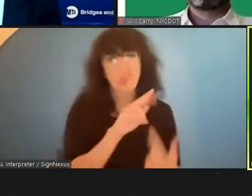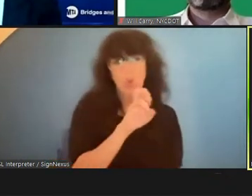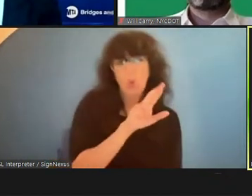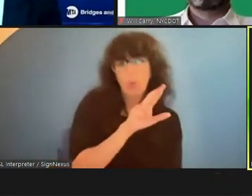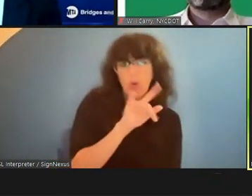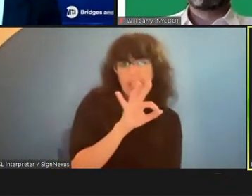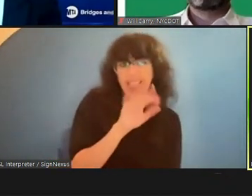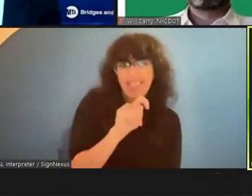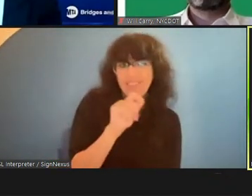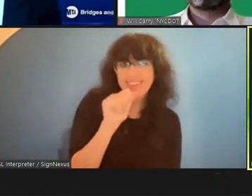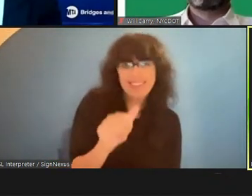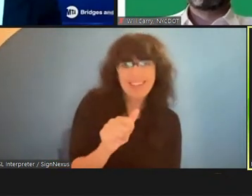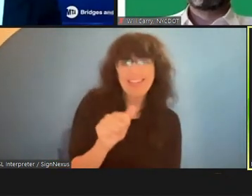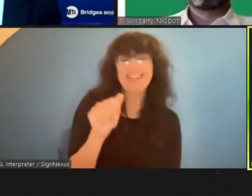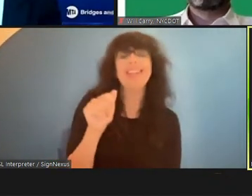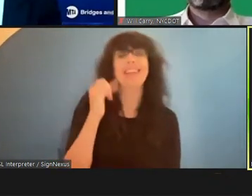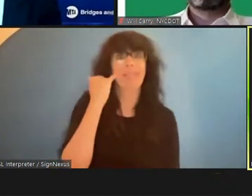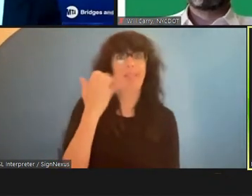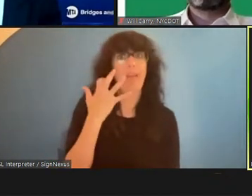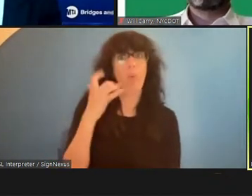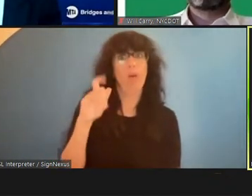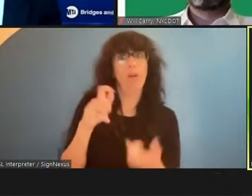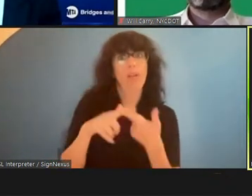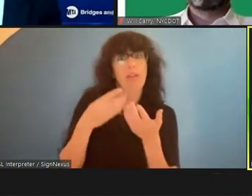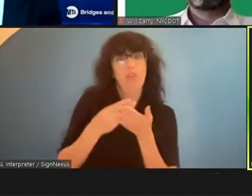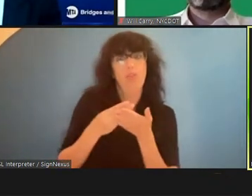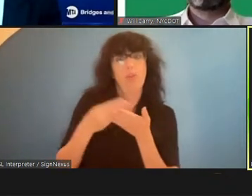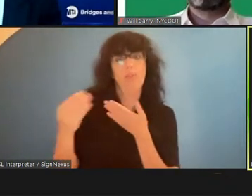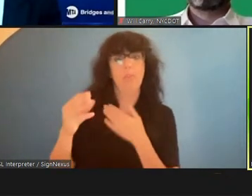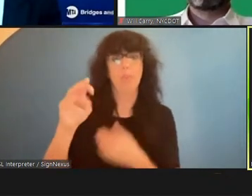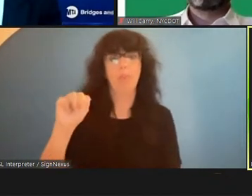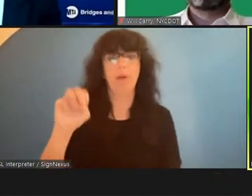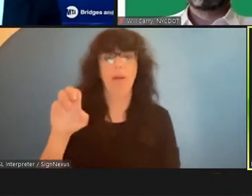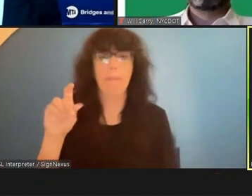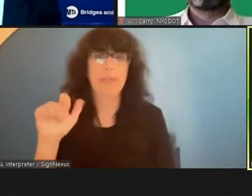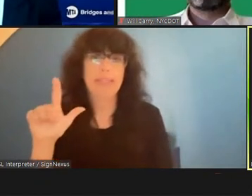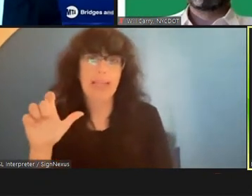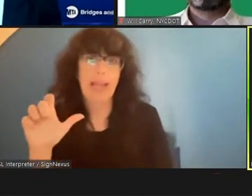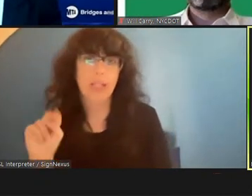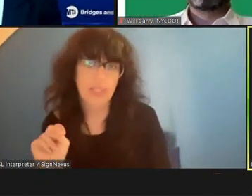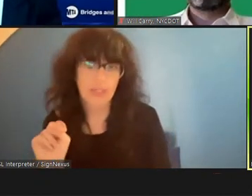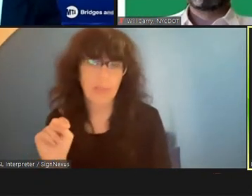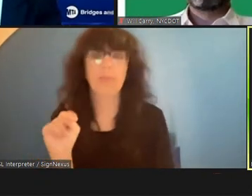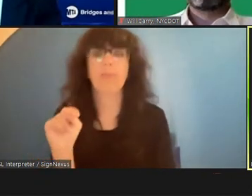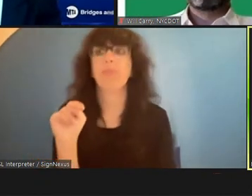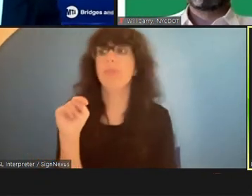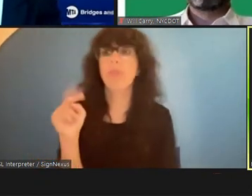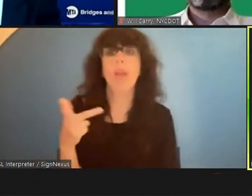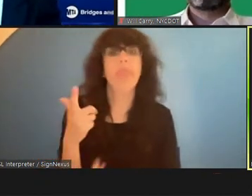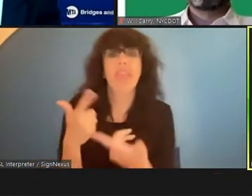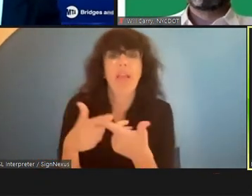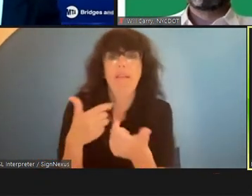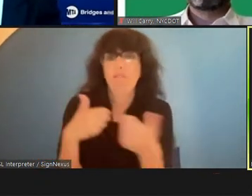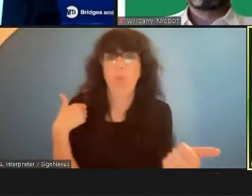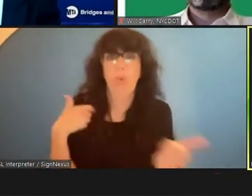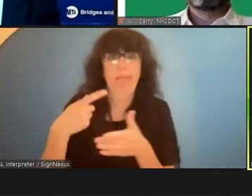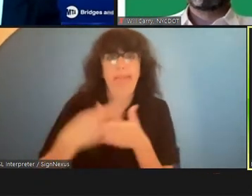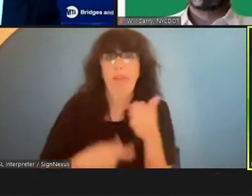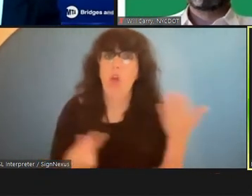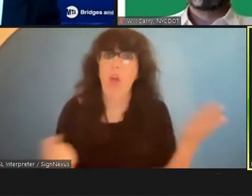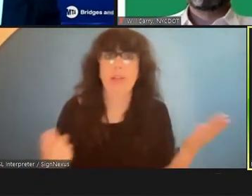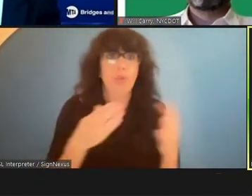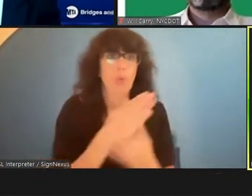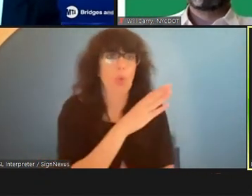to cruise they should have bought medallions by avoiding buying the medallion they avoided the cost new york city